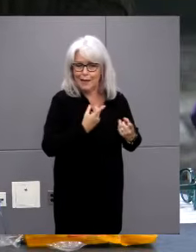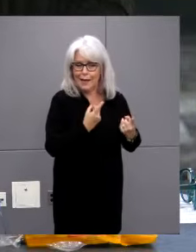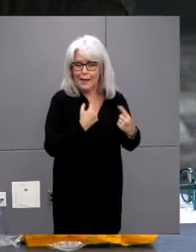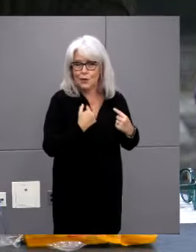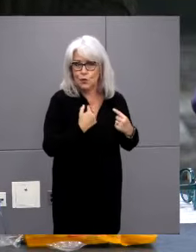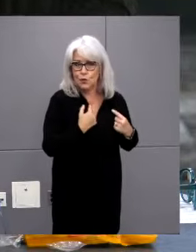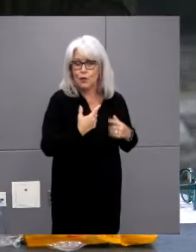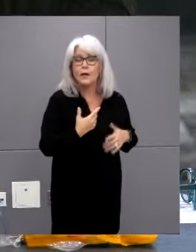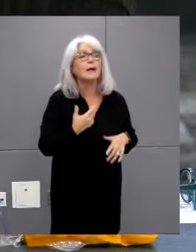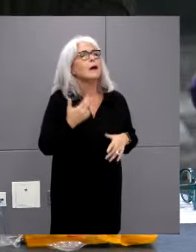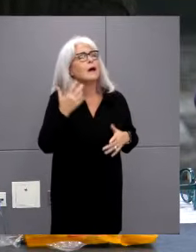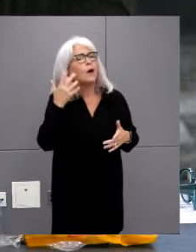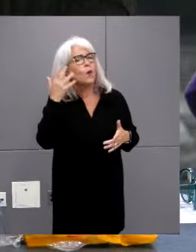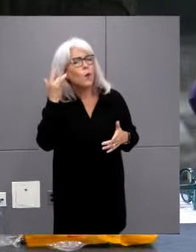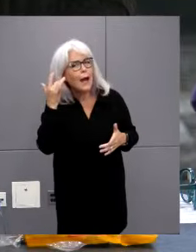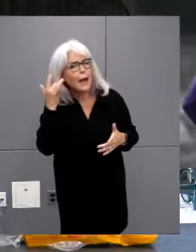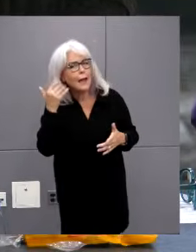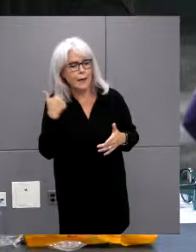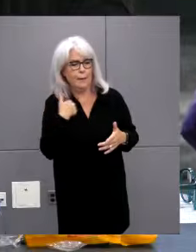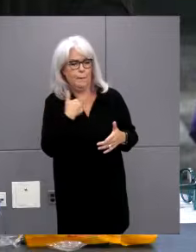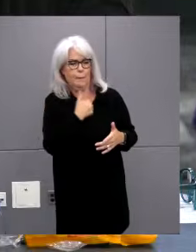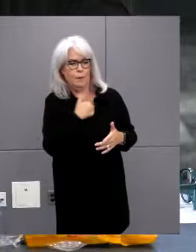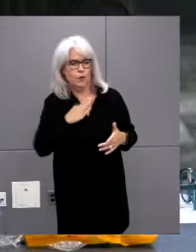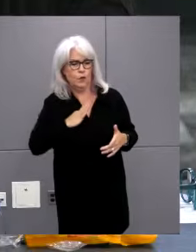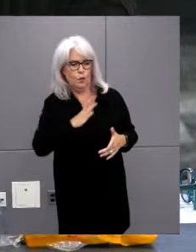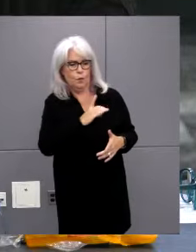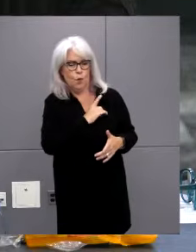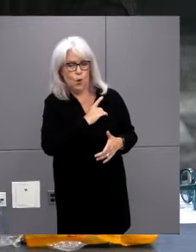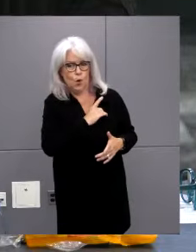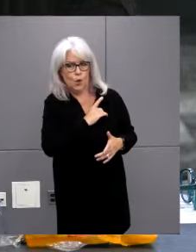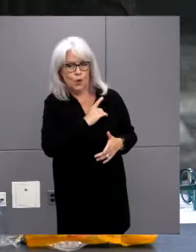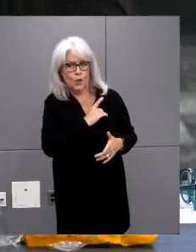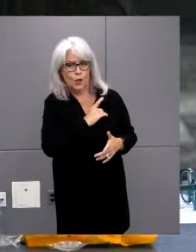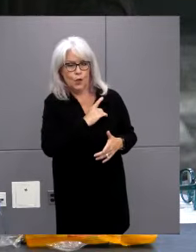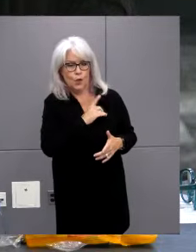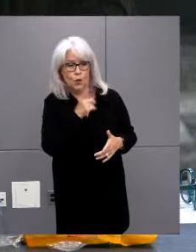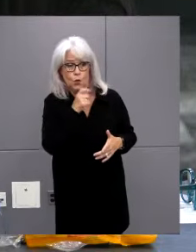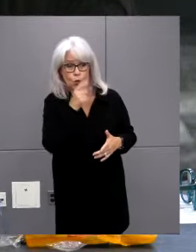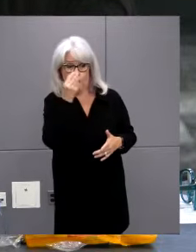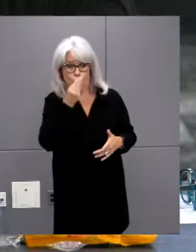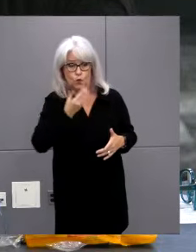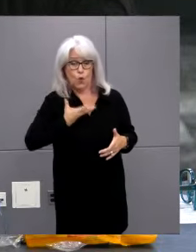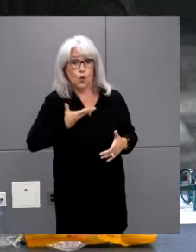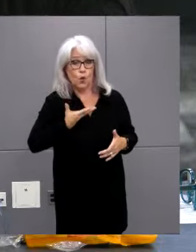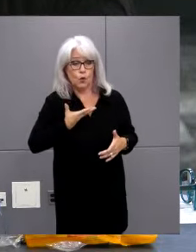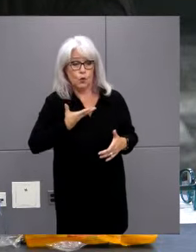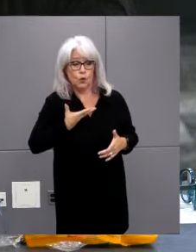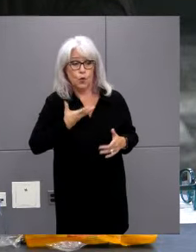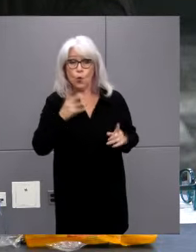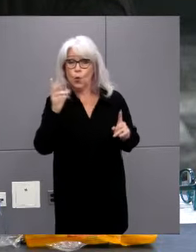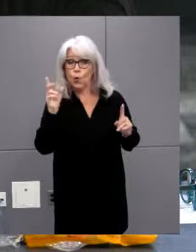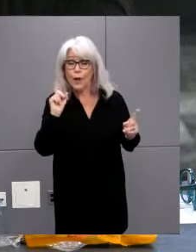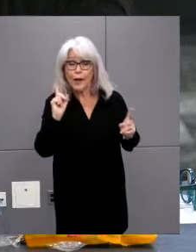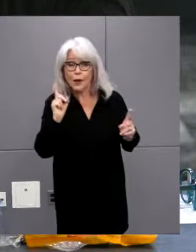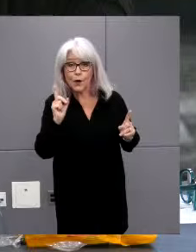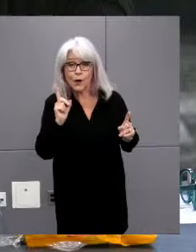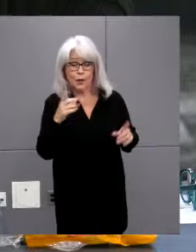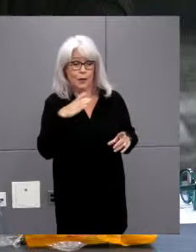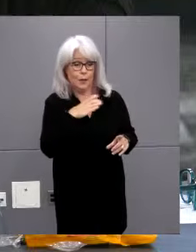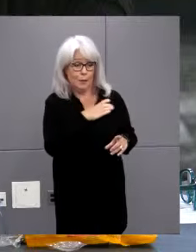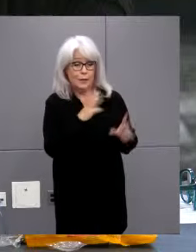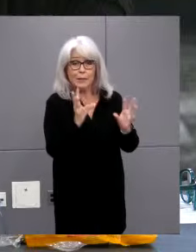asked again why members of the Board of Trustees who are told where the committee meeting is, have official